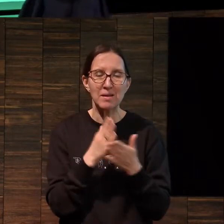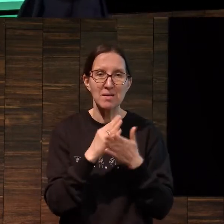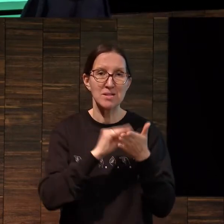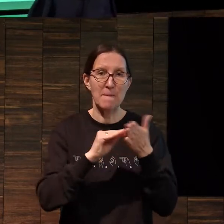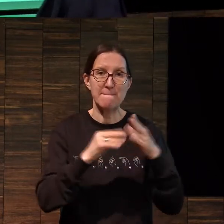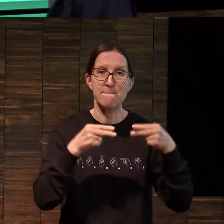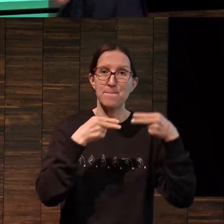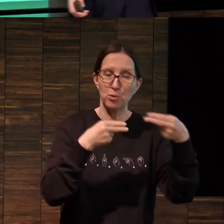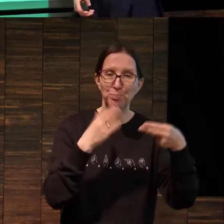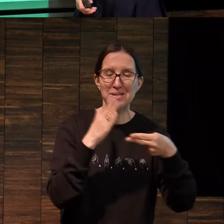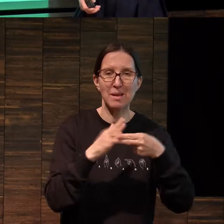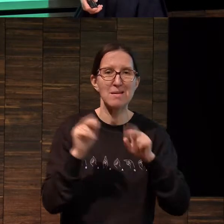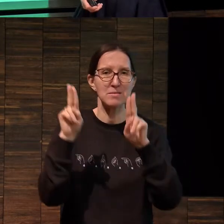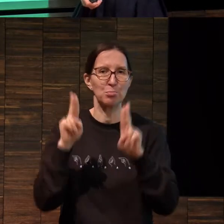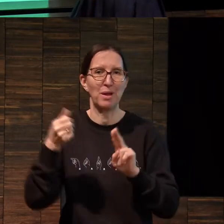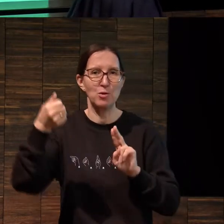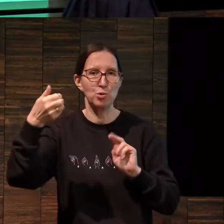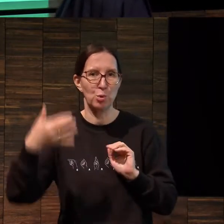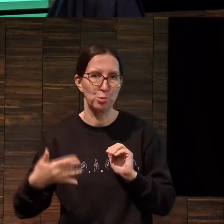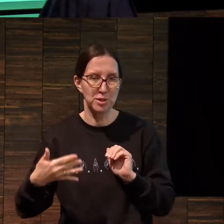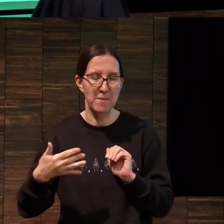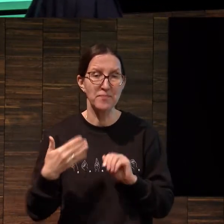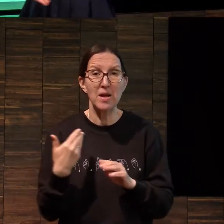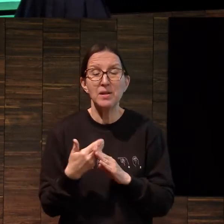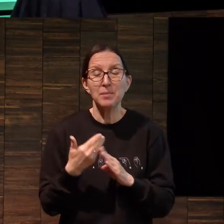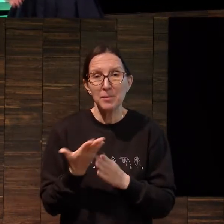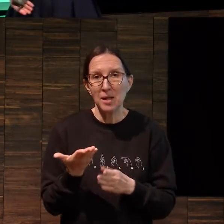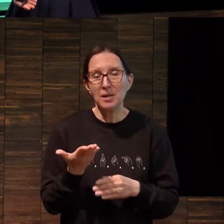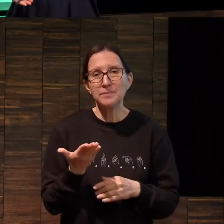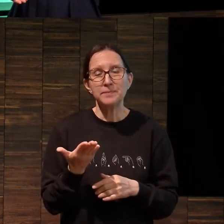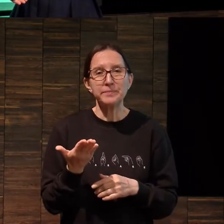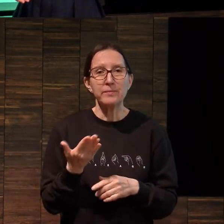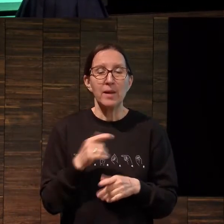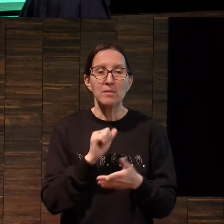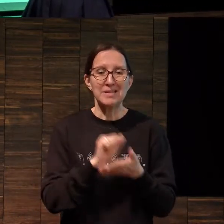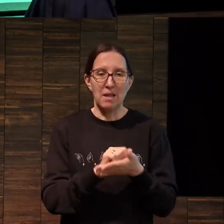the understanding of interfaces.